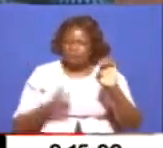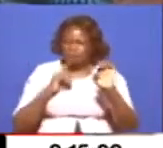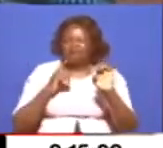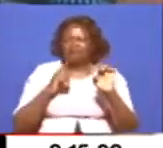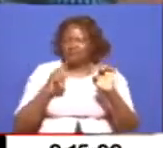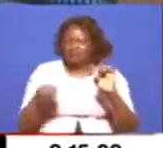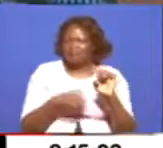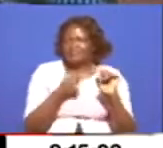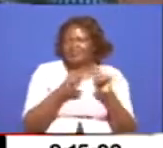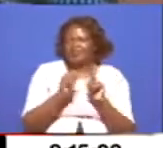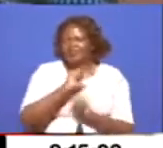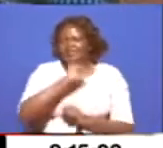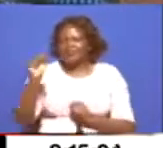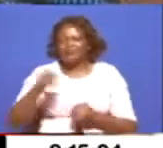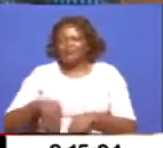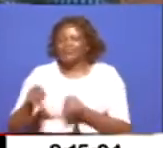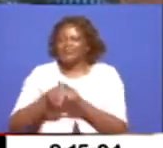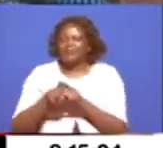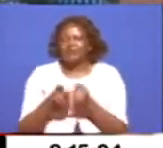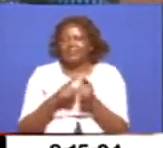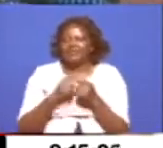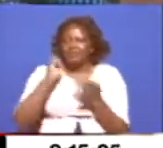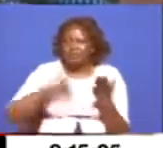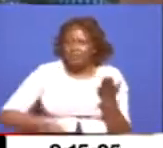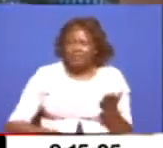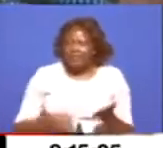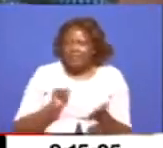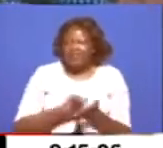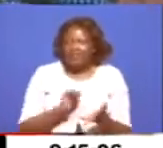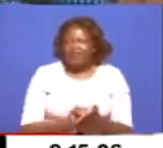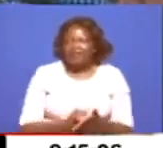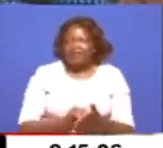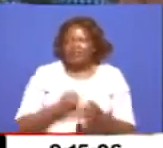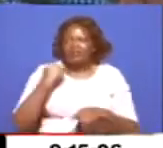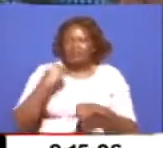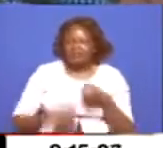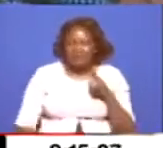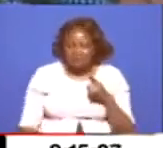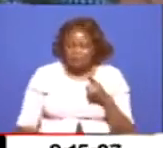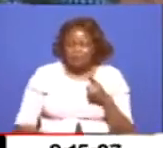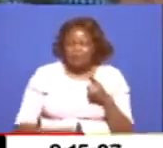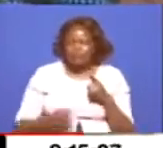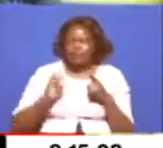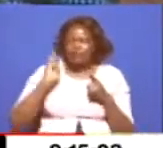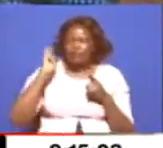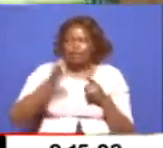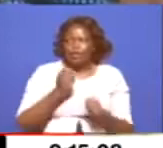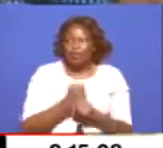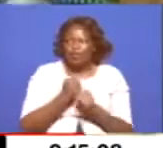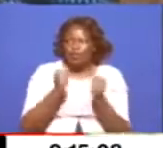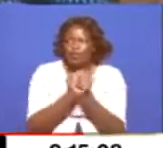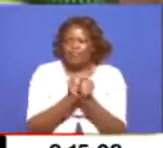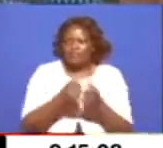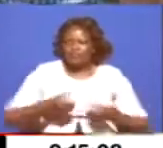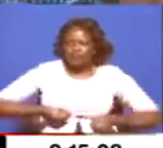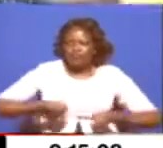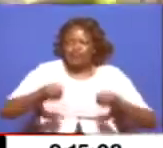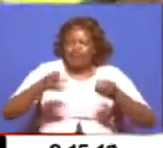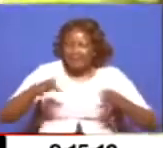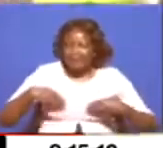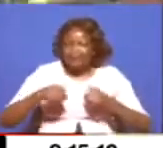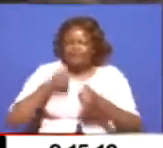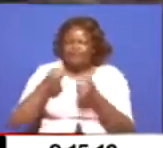tunaenda right. Sasa wametuambia kwamba mwaka huu watafanya kazi na huyu hasla. Mutakubali hiyo